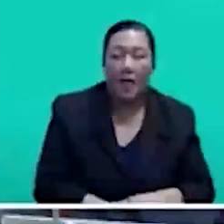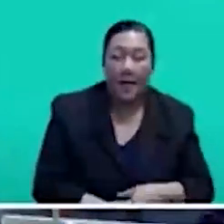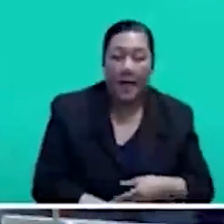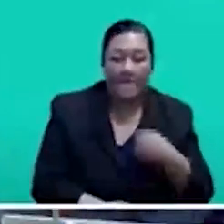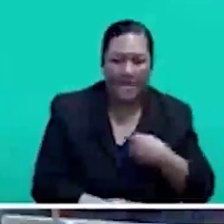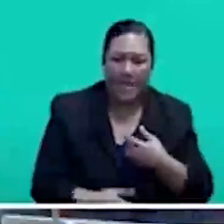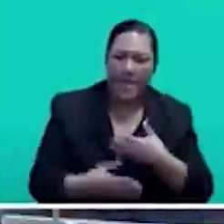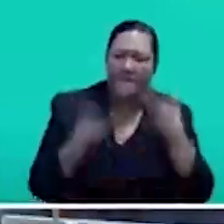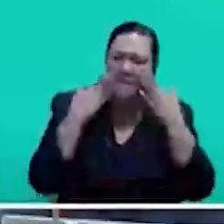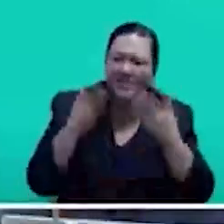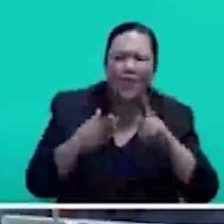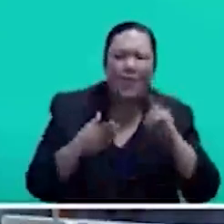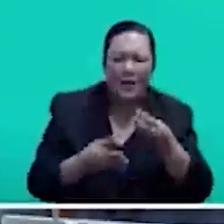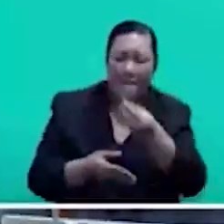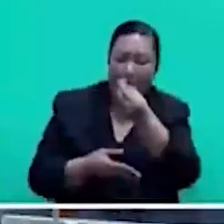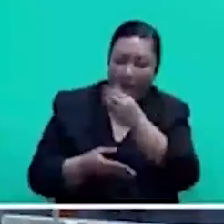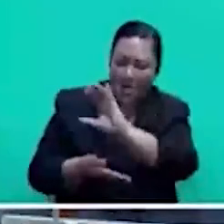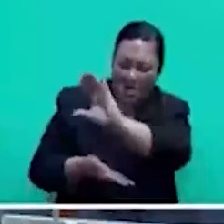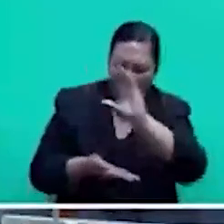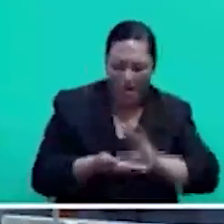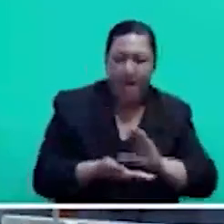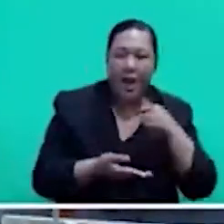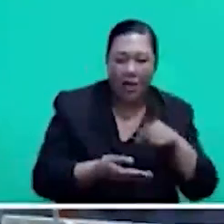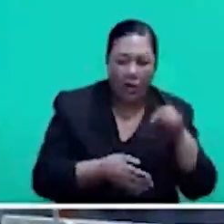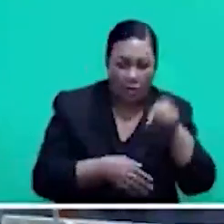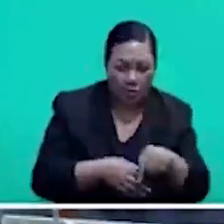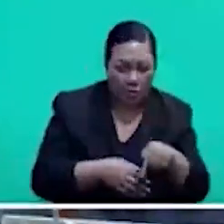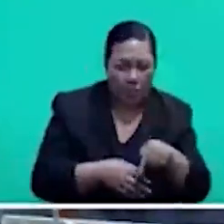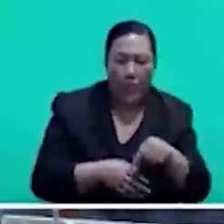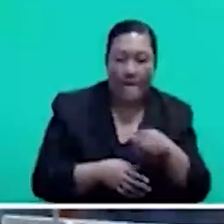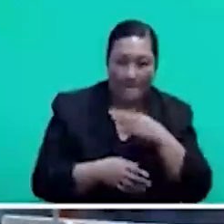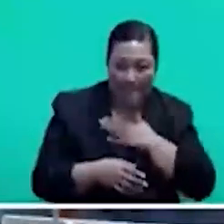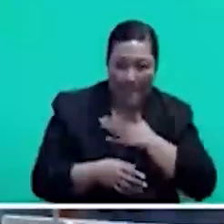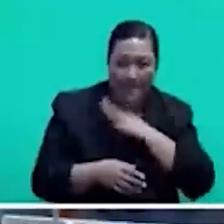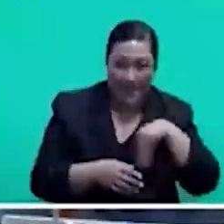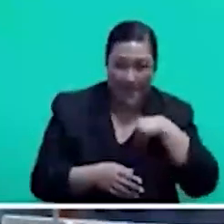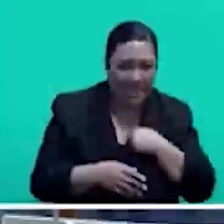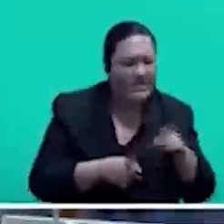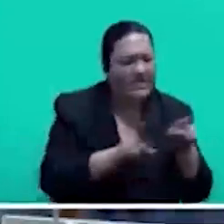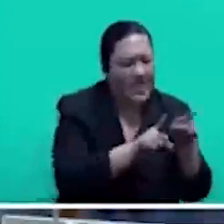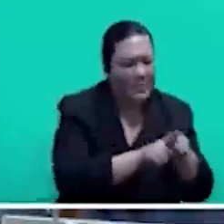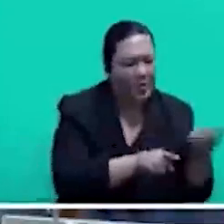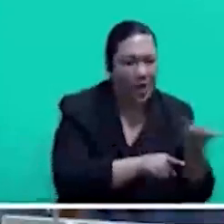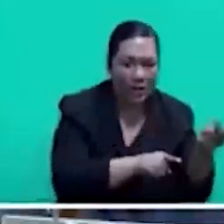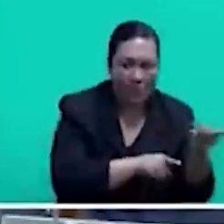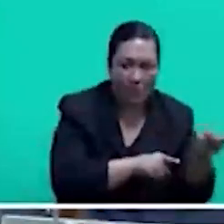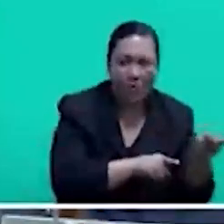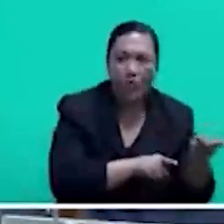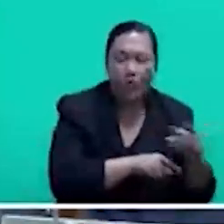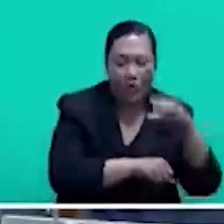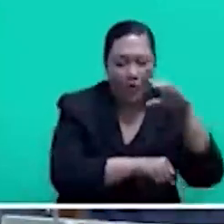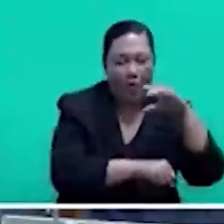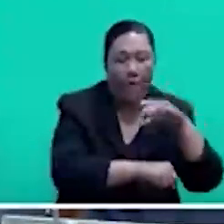ministry and to the two security forces. In our ambition for global and regional recognition of being the hub of the